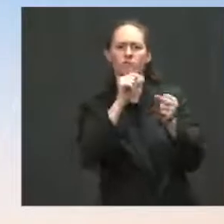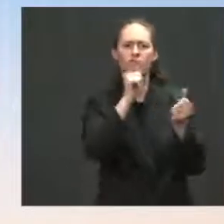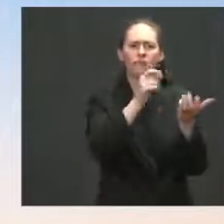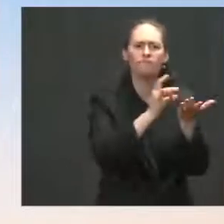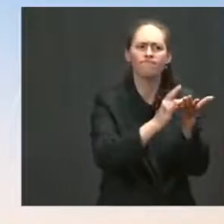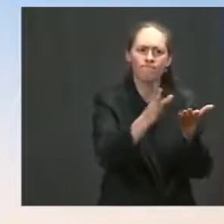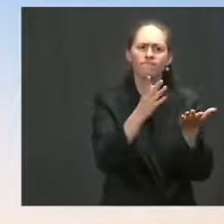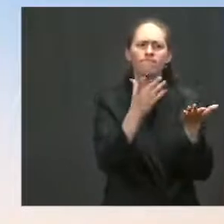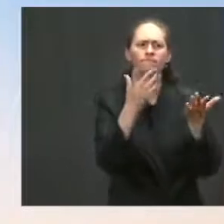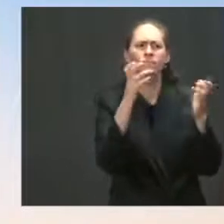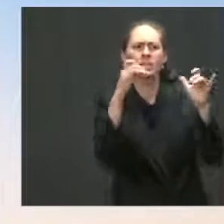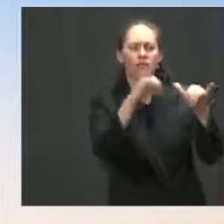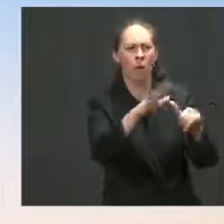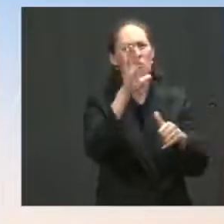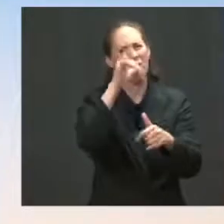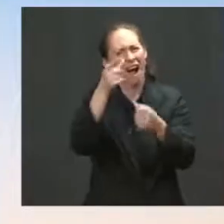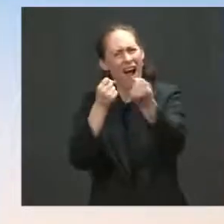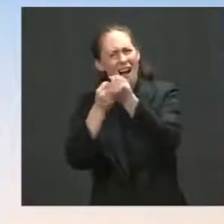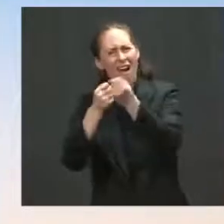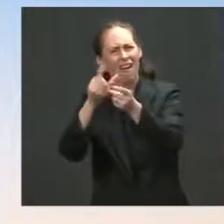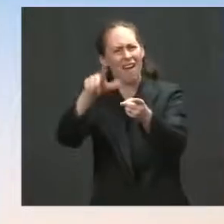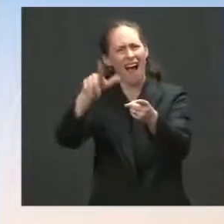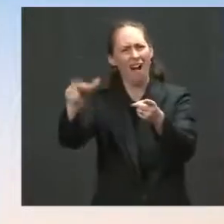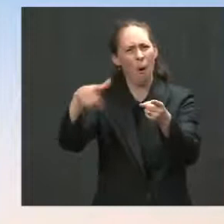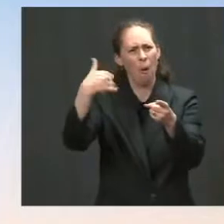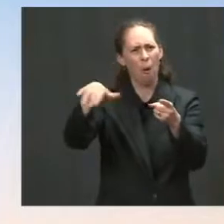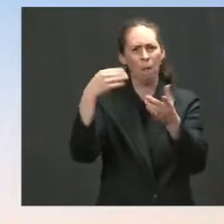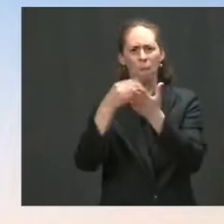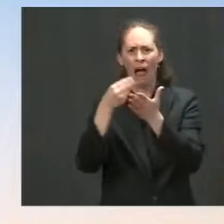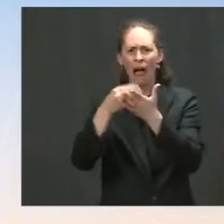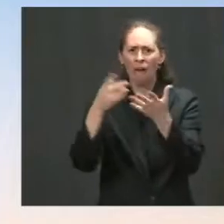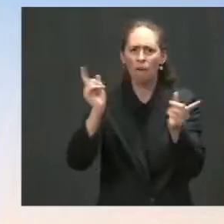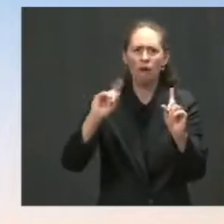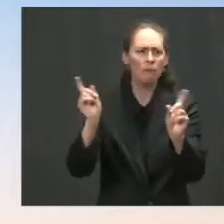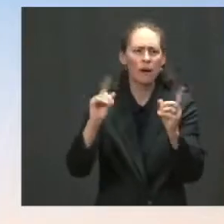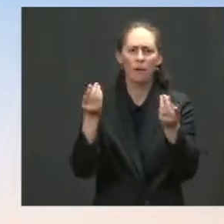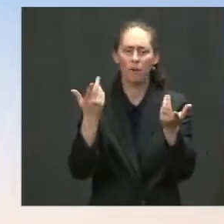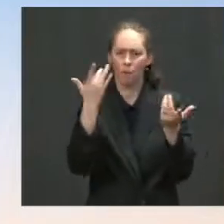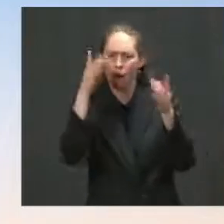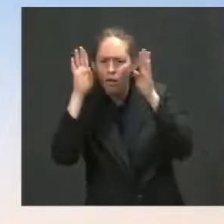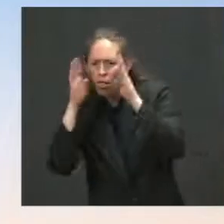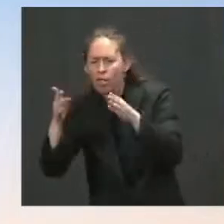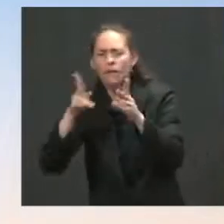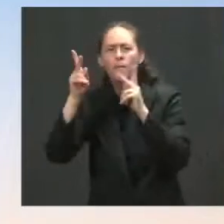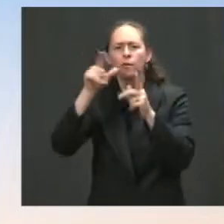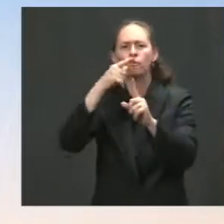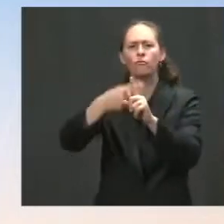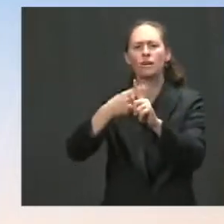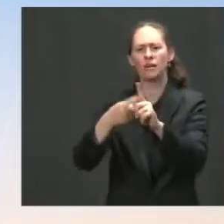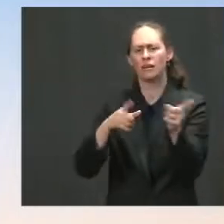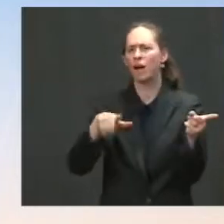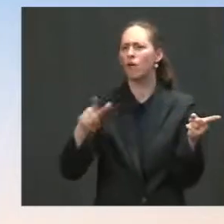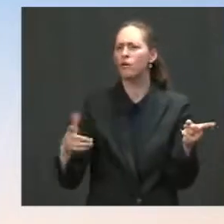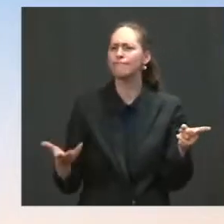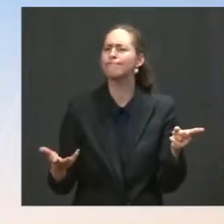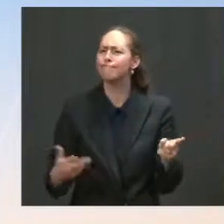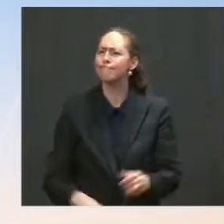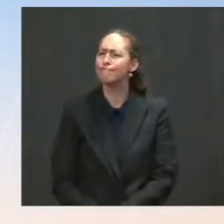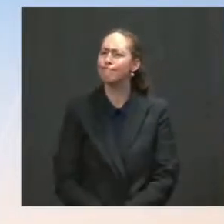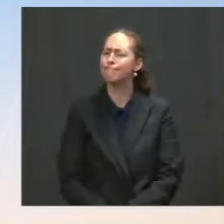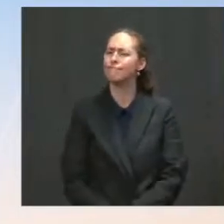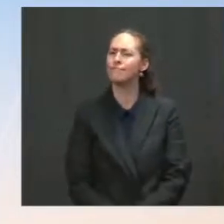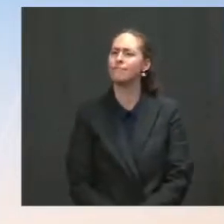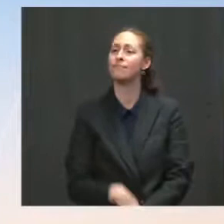their bills because they're not being paid? Well, actually, the landlords can benefit from exactly the same emergency rental assistance